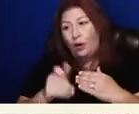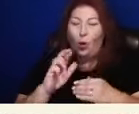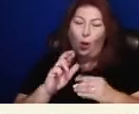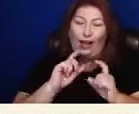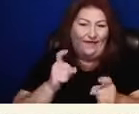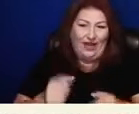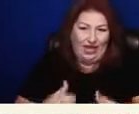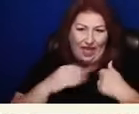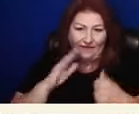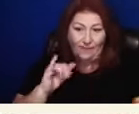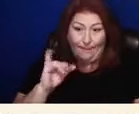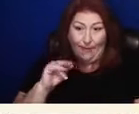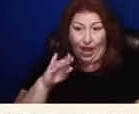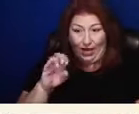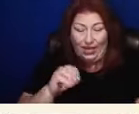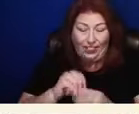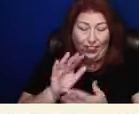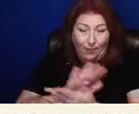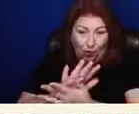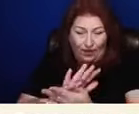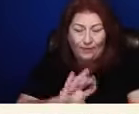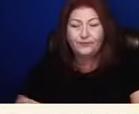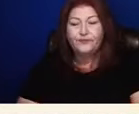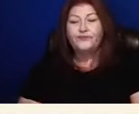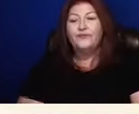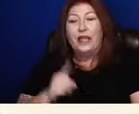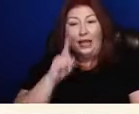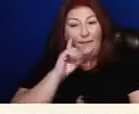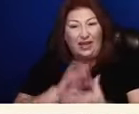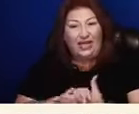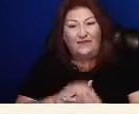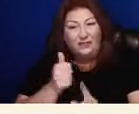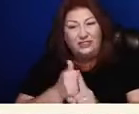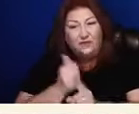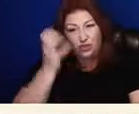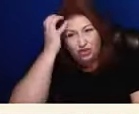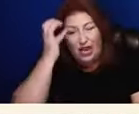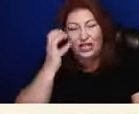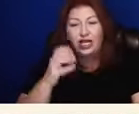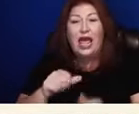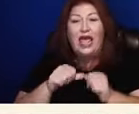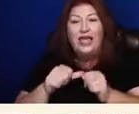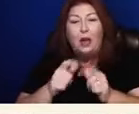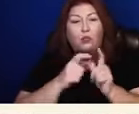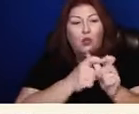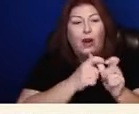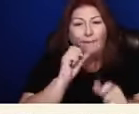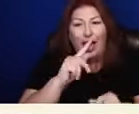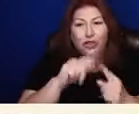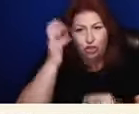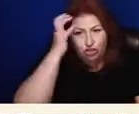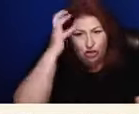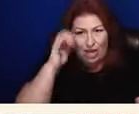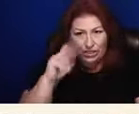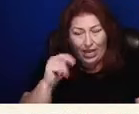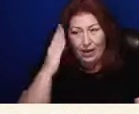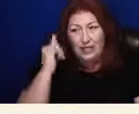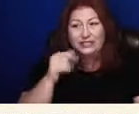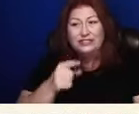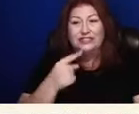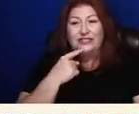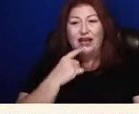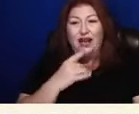by Bonnie in the movie, he believed he was trash and he kept running back to the trash can, right? Because as he said, it felt warm